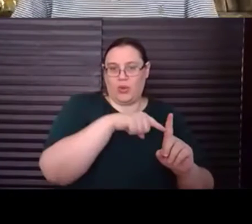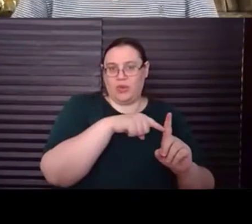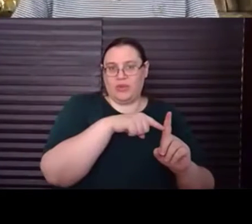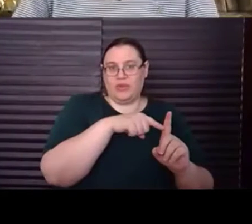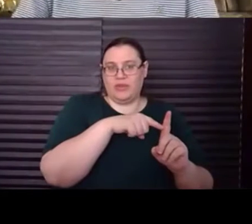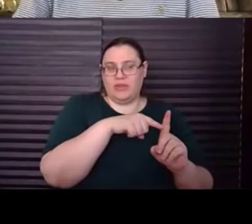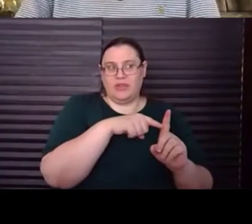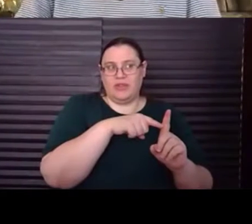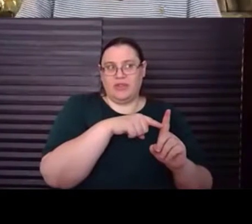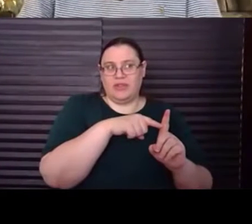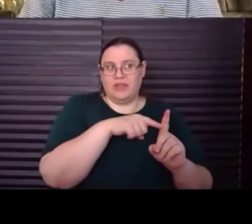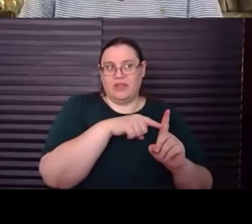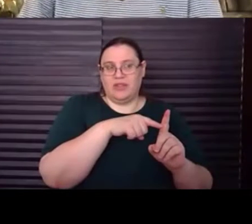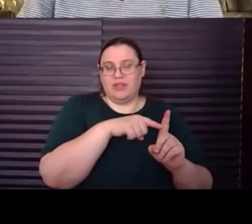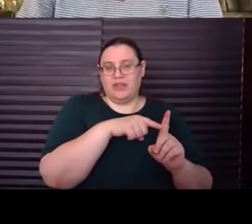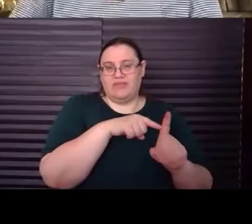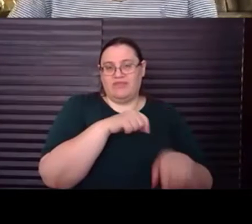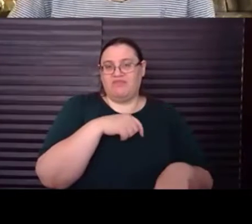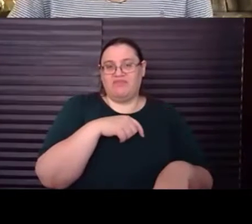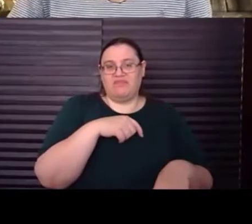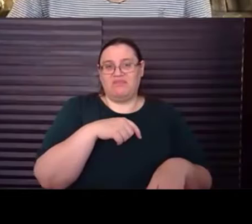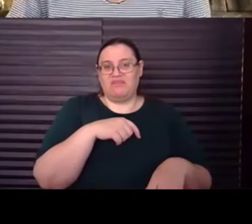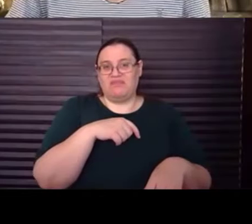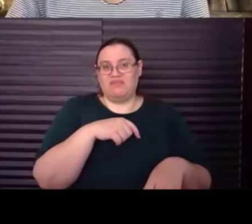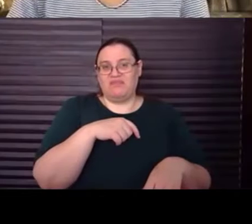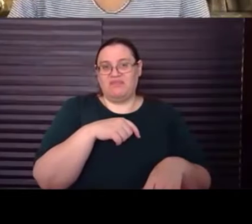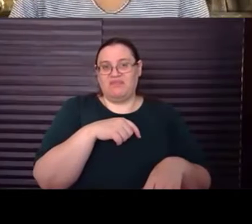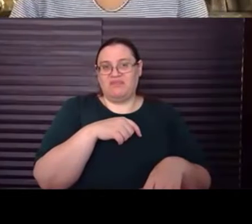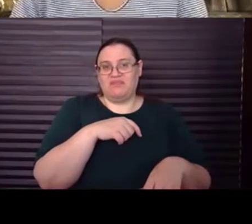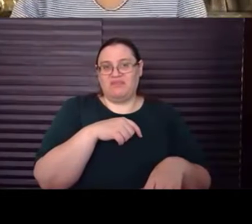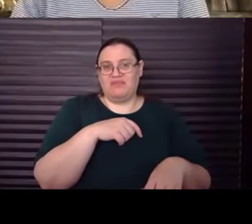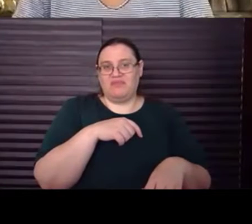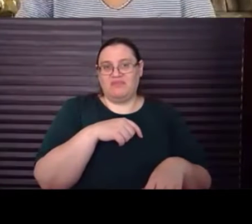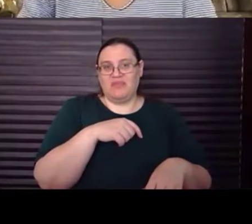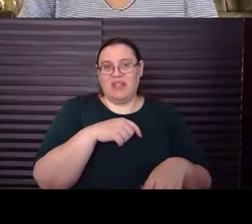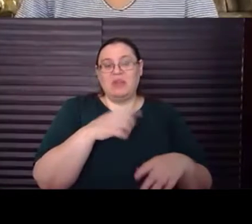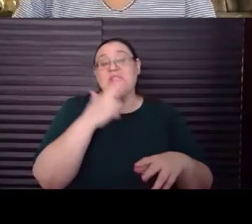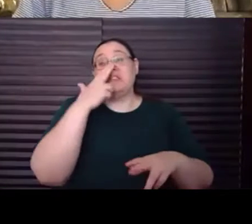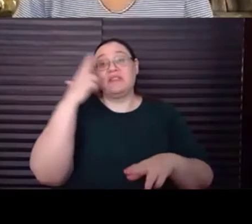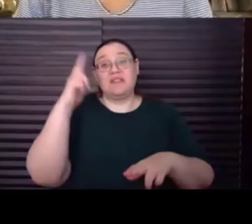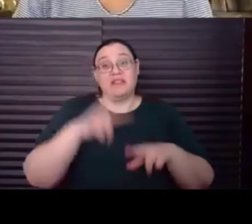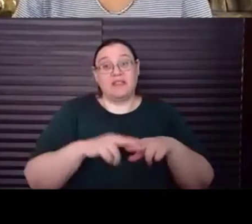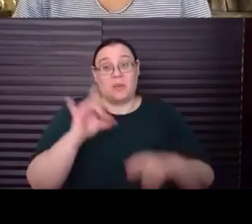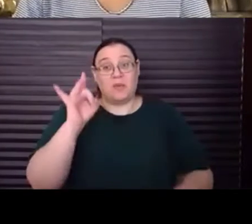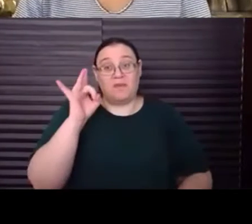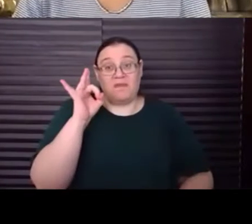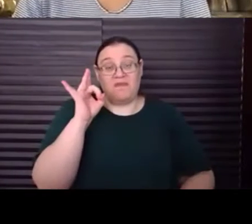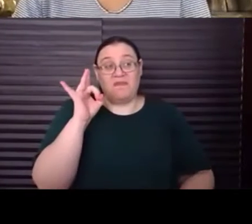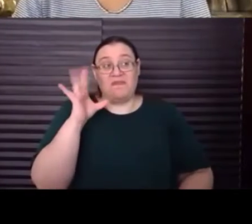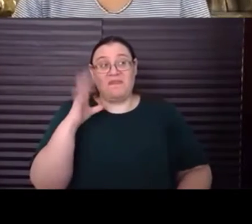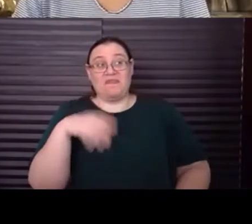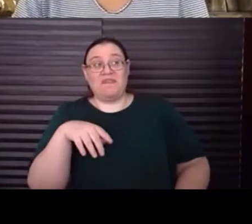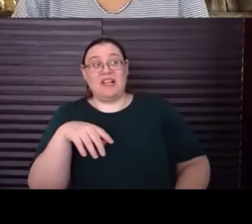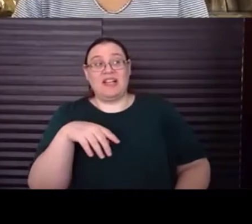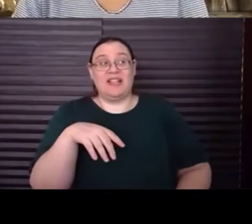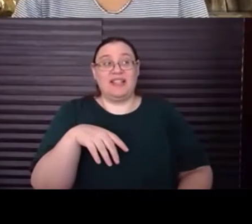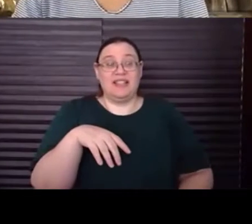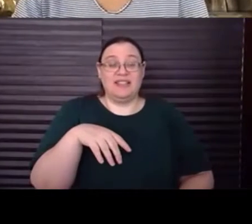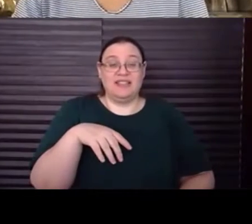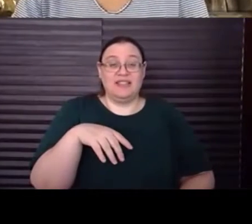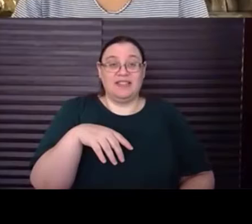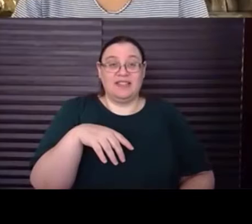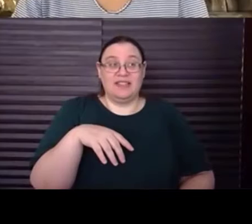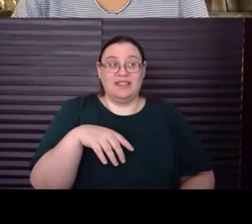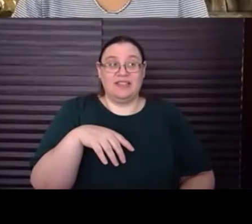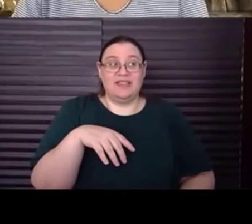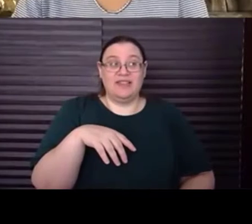much fun. I love it. I want to look